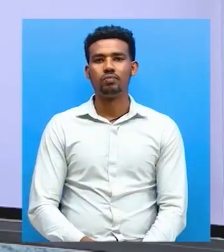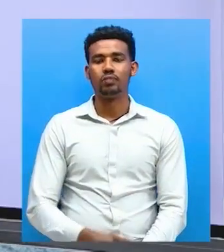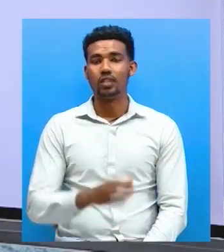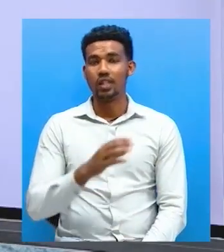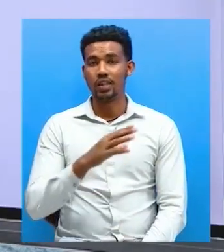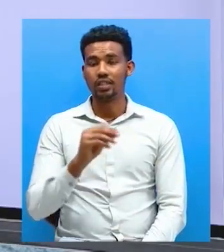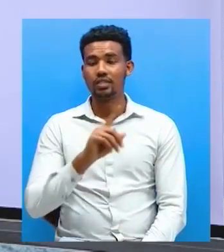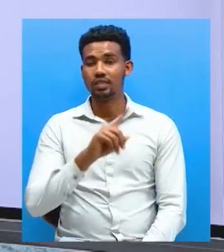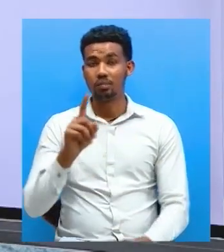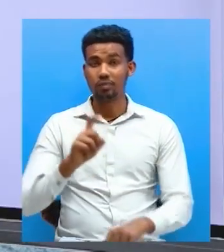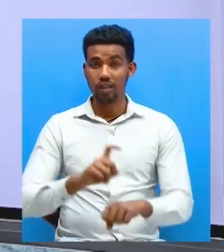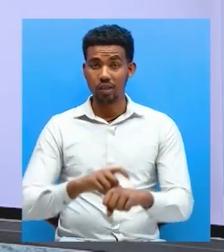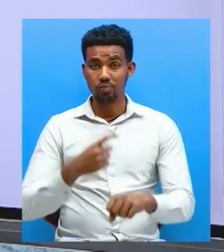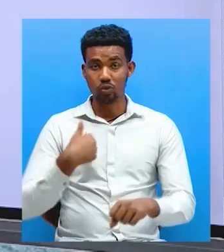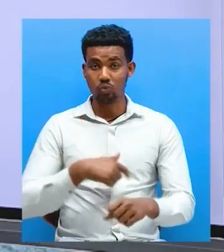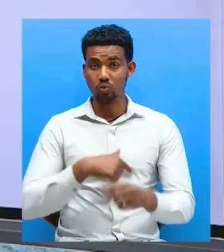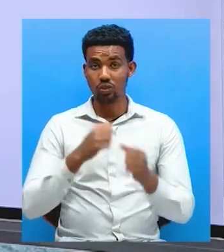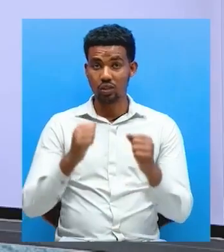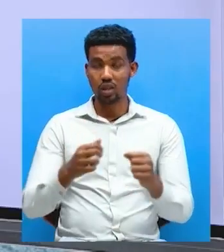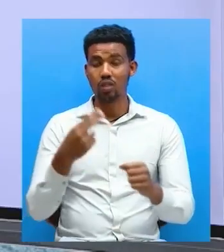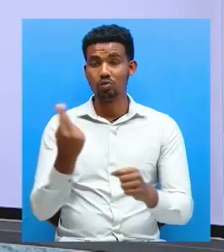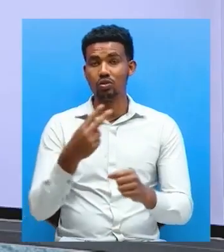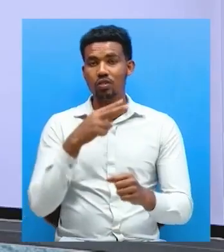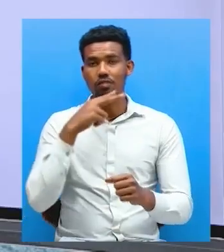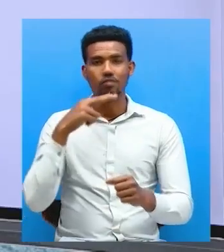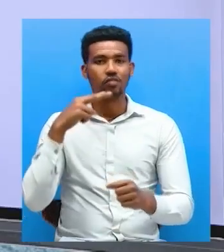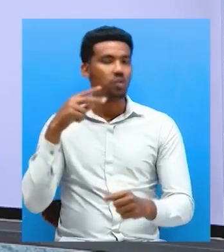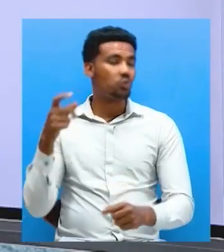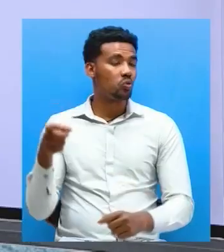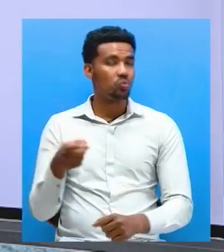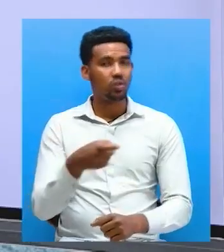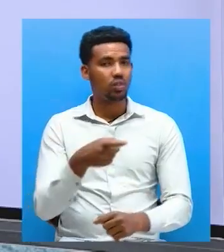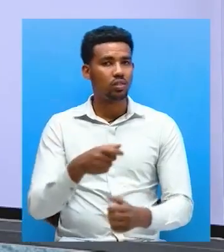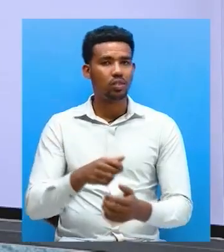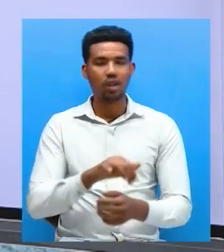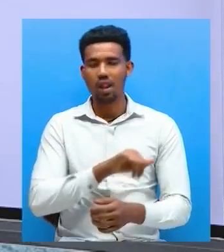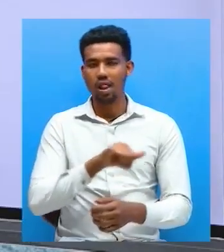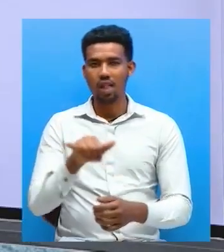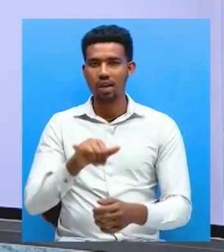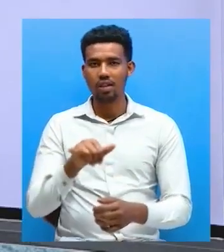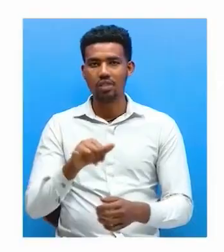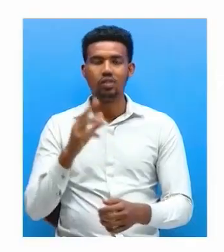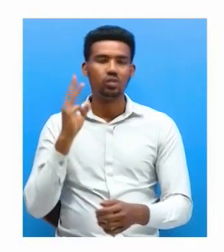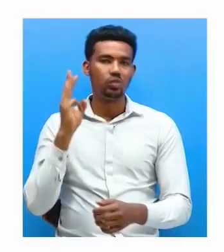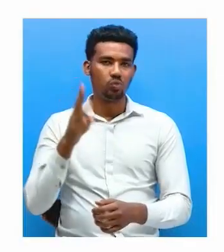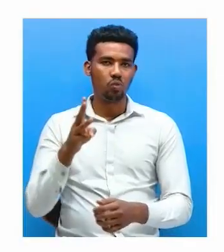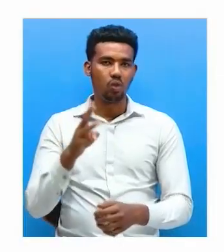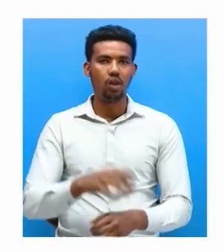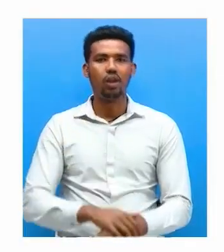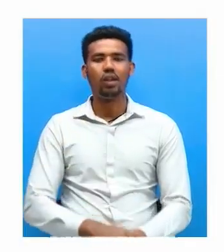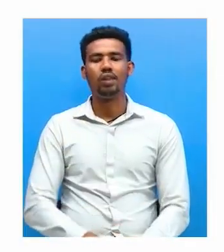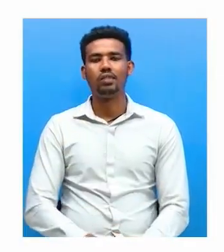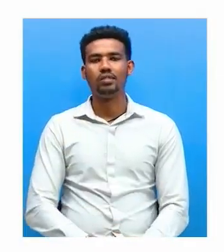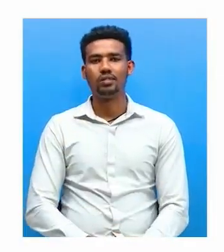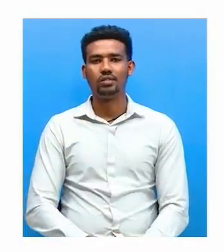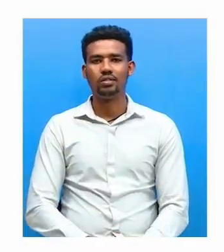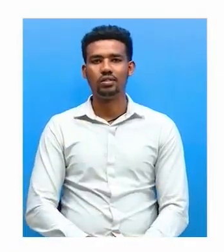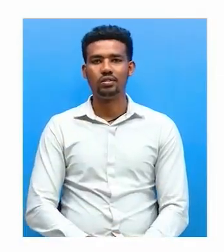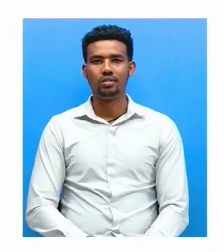And sometimes we can use some verb to be words like will,